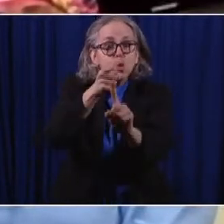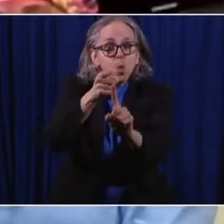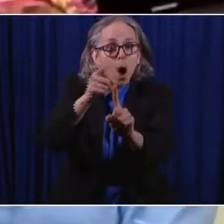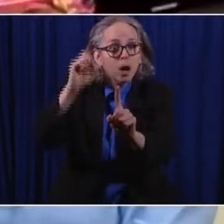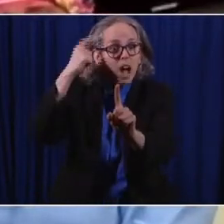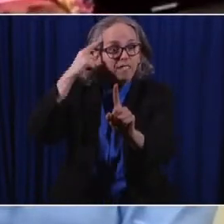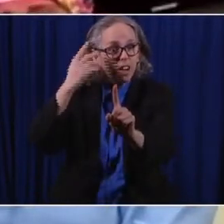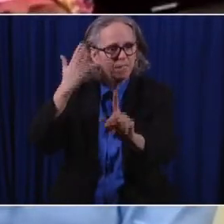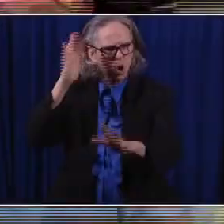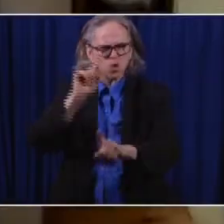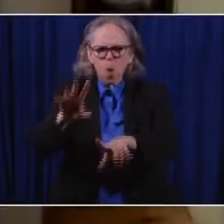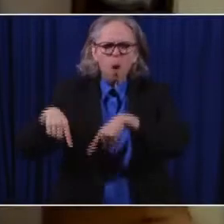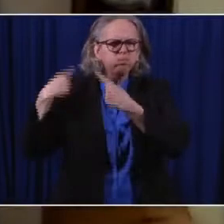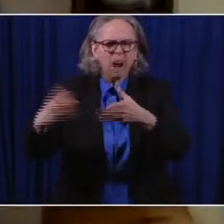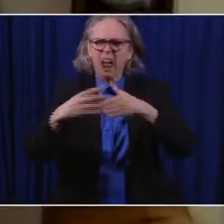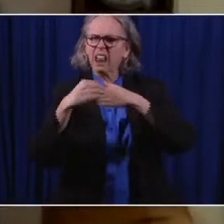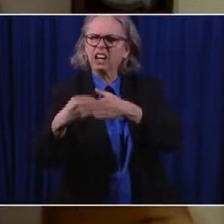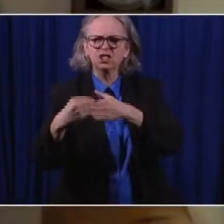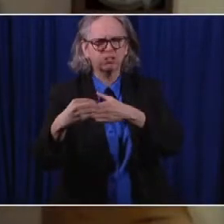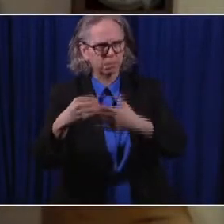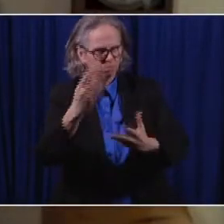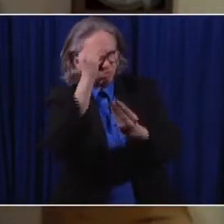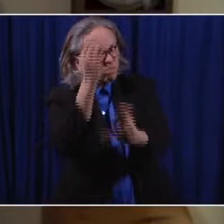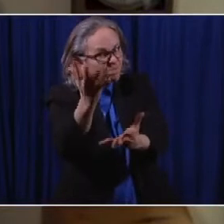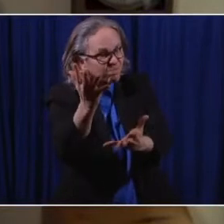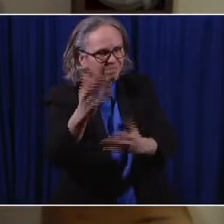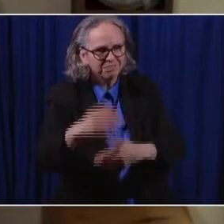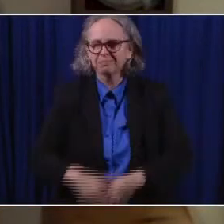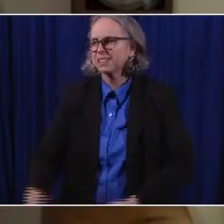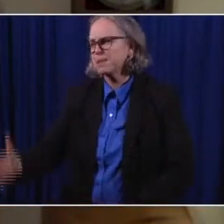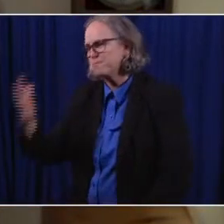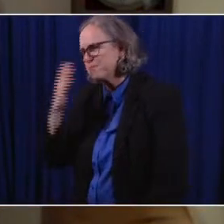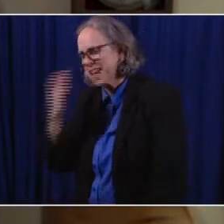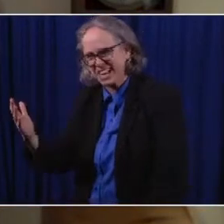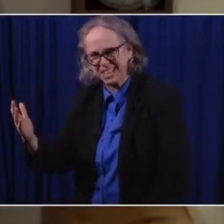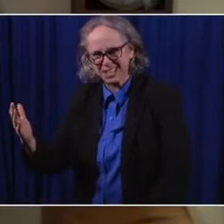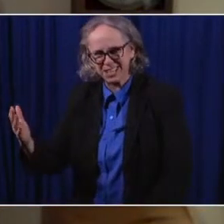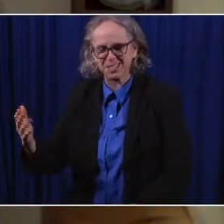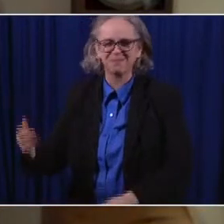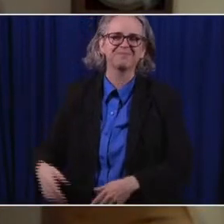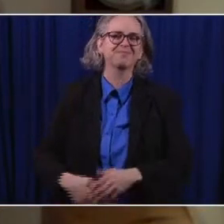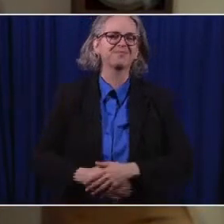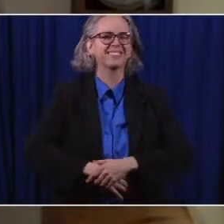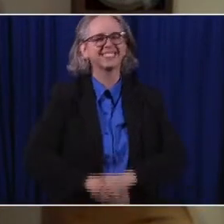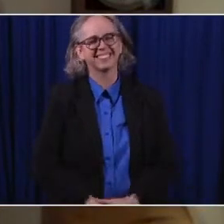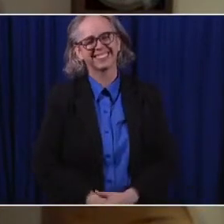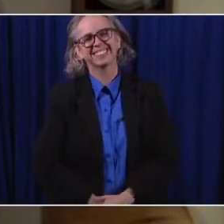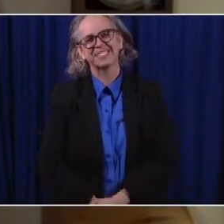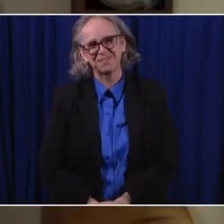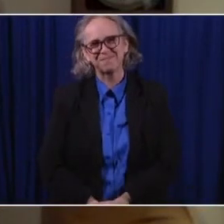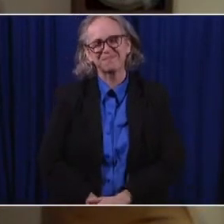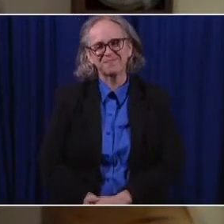endeavor. Thank you very much. Have a good day. We appreciate it. Thank you. Thank you.